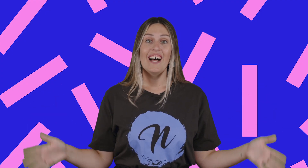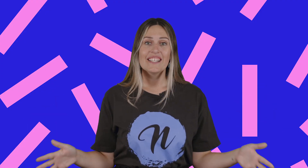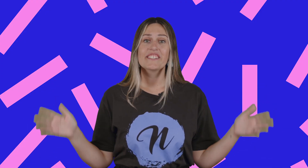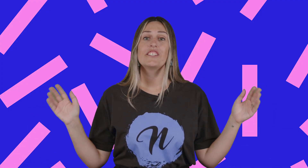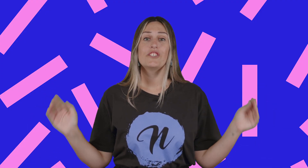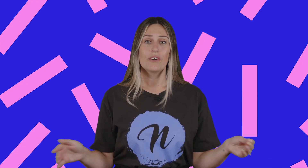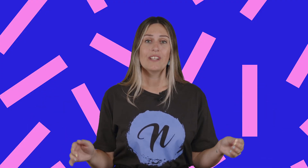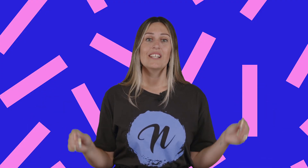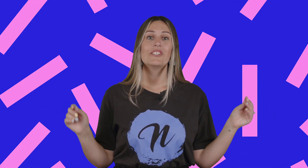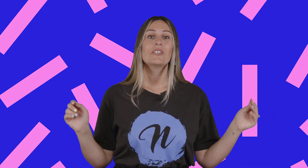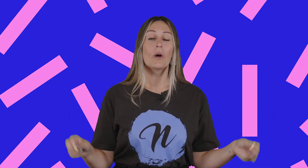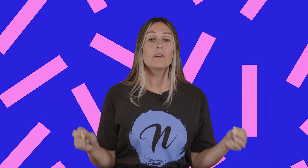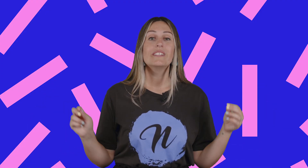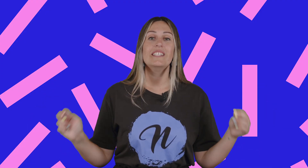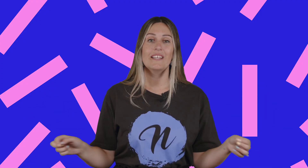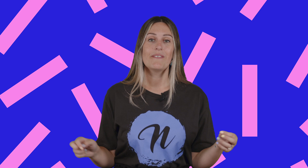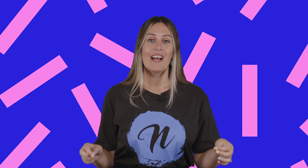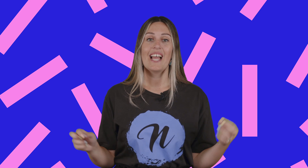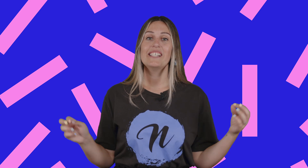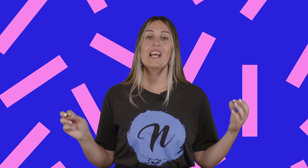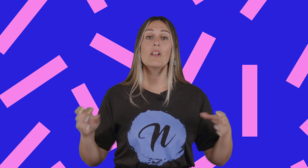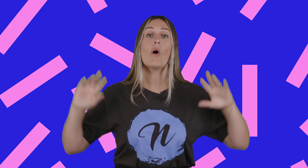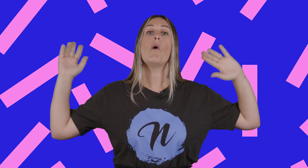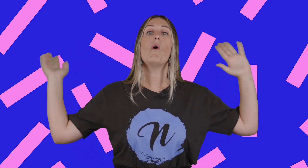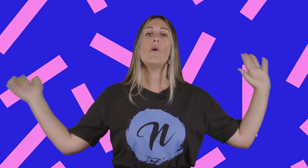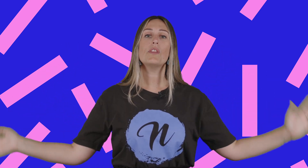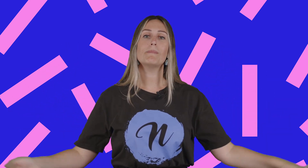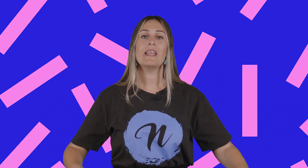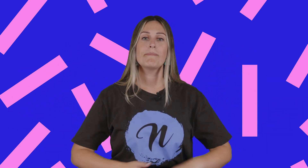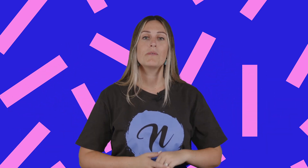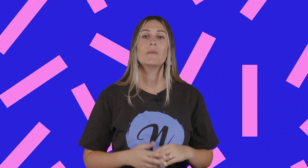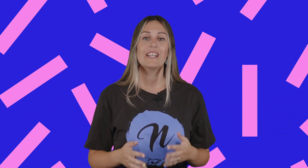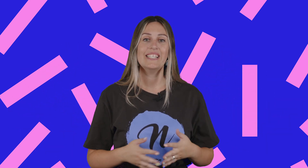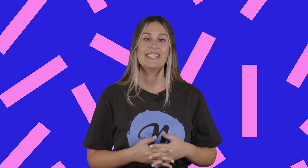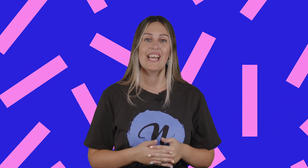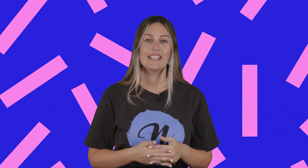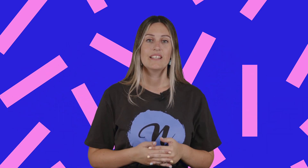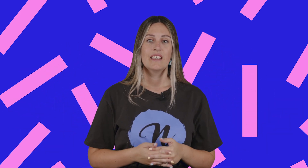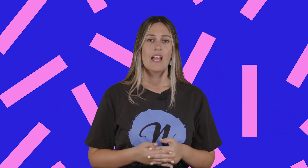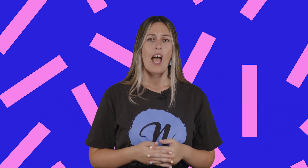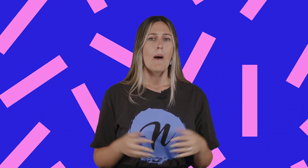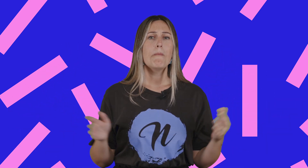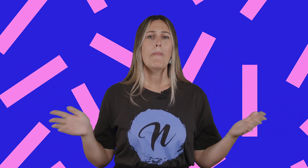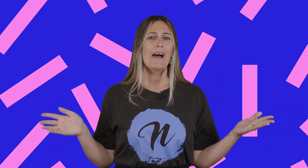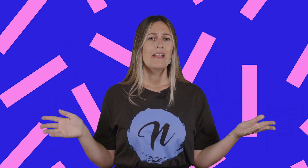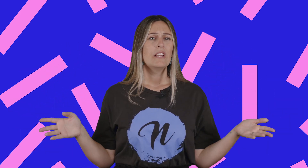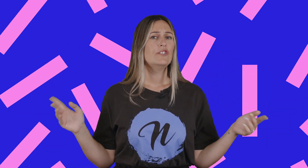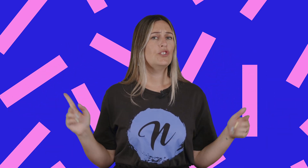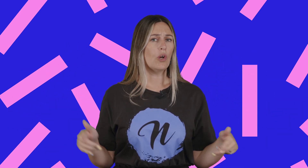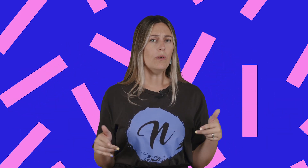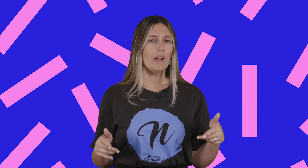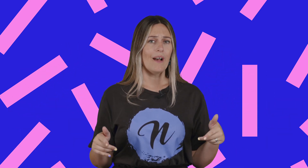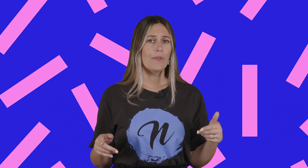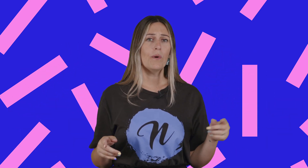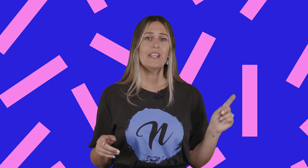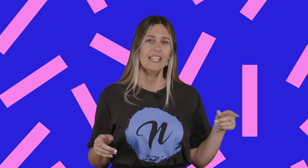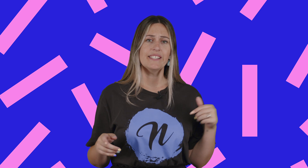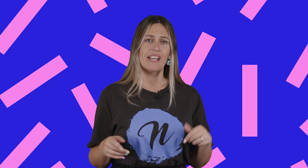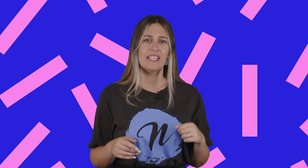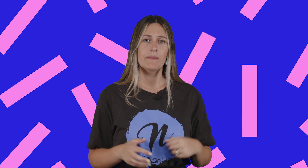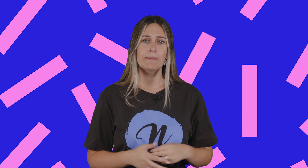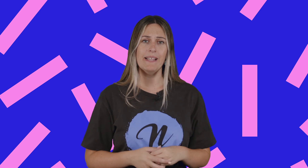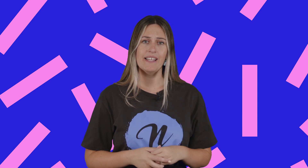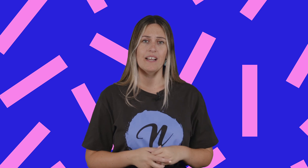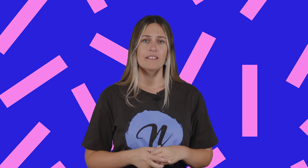God asked Jonah to go to Nineveh and tell all the people what he said. But Jonah thought